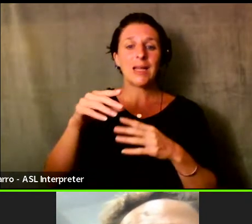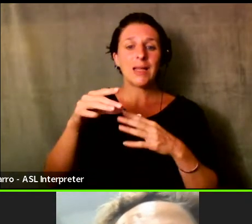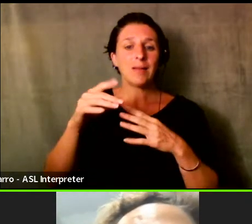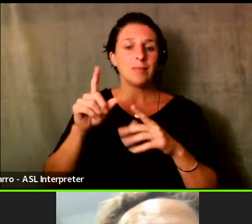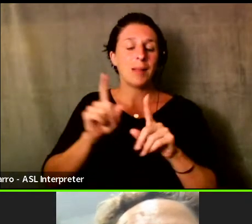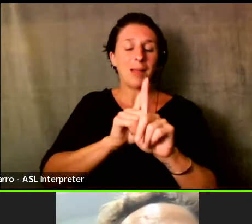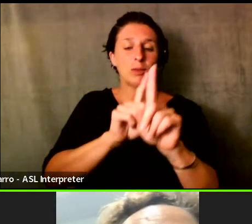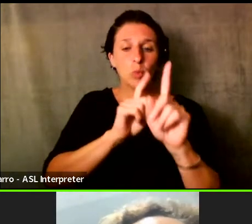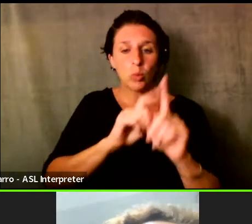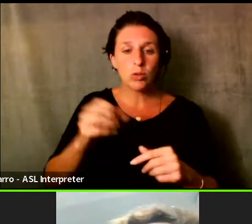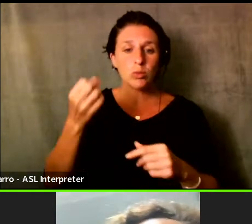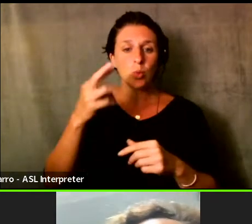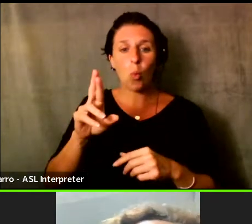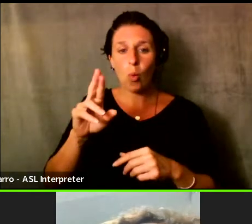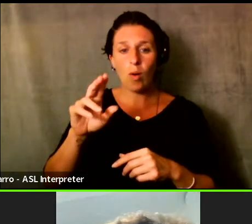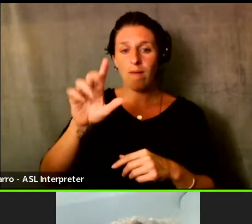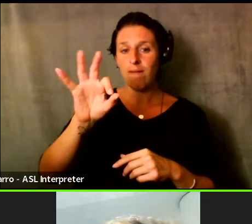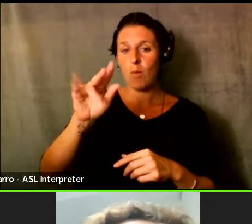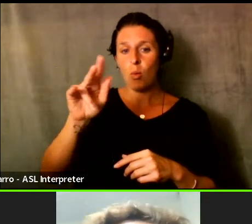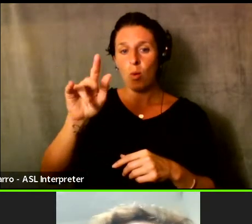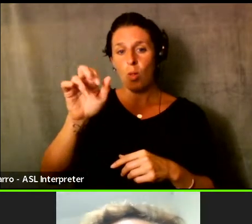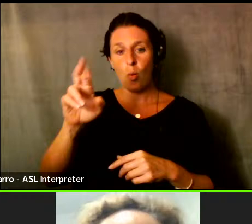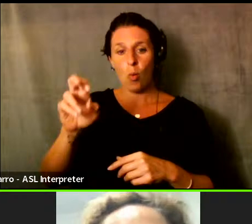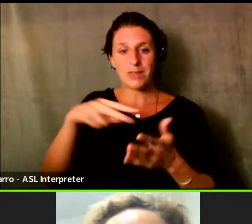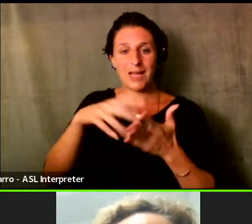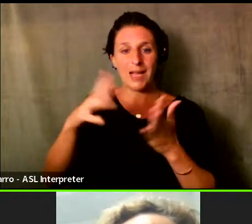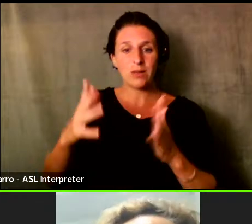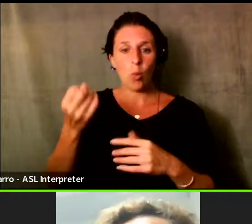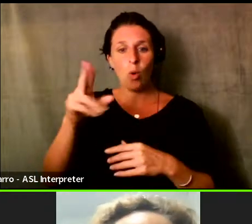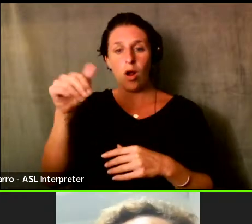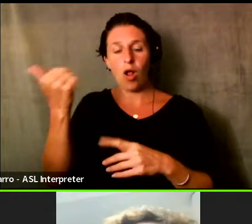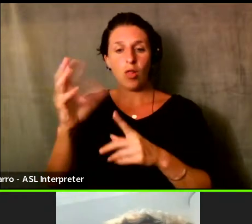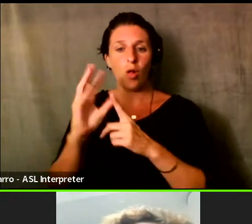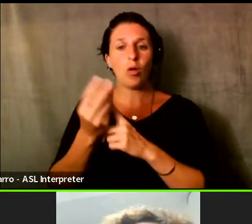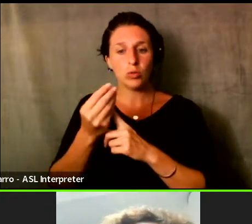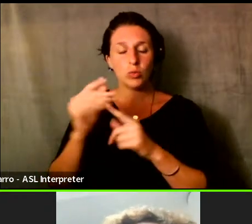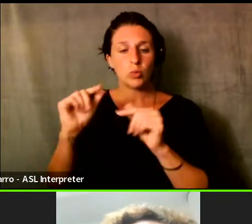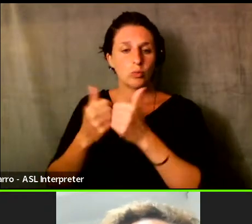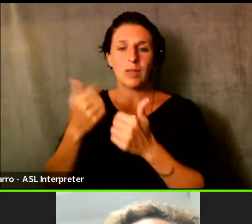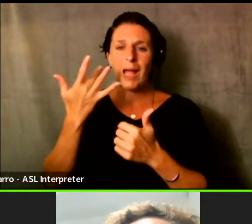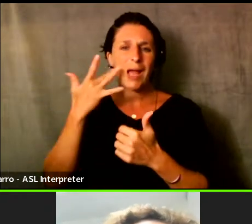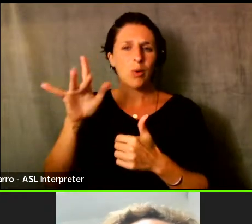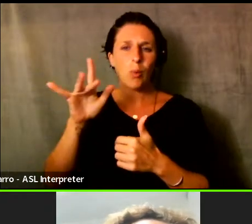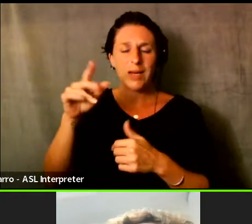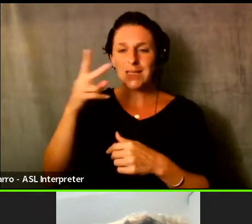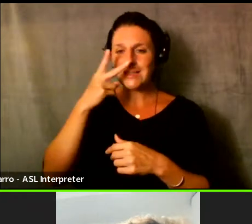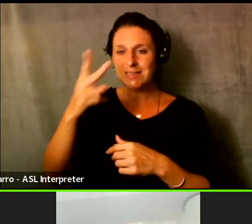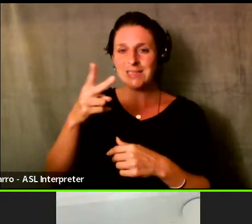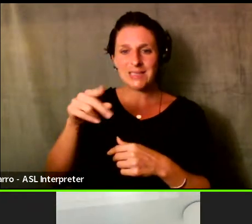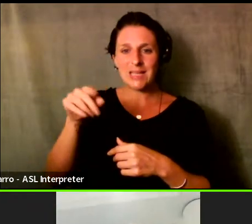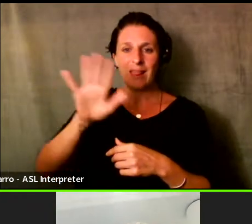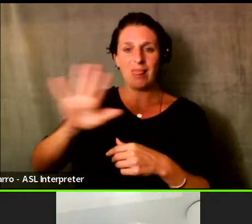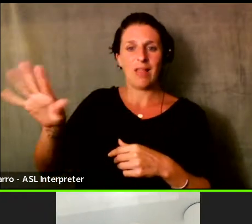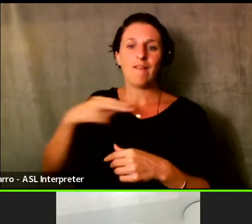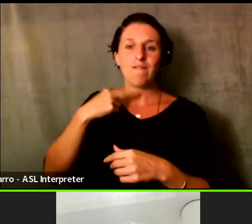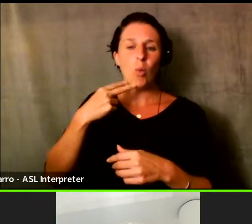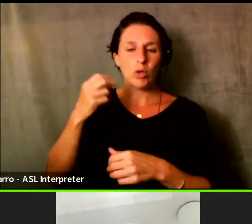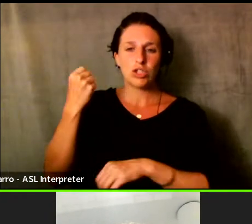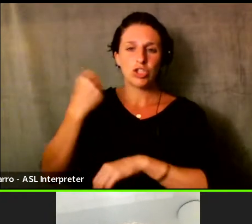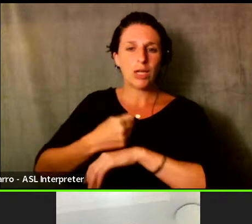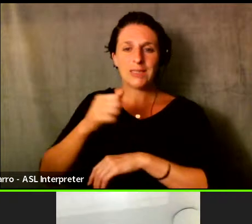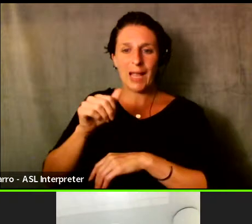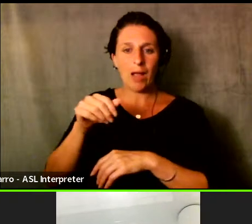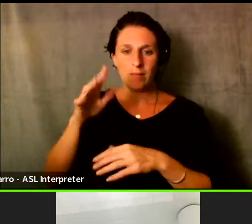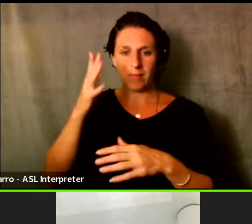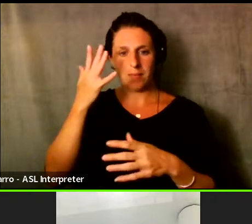other cultural groups. I don't want to see those voices get shut down by this type of thing. At Aragon High